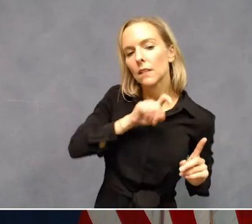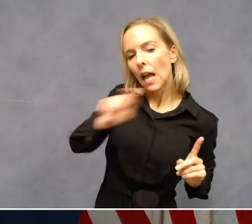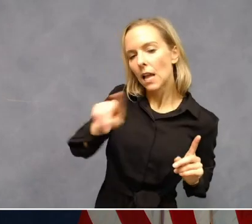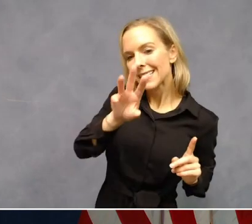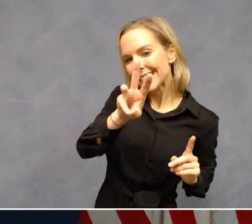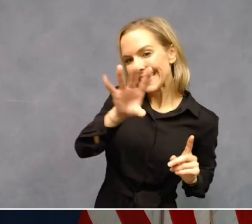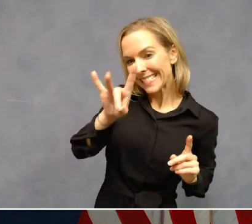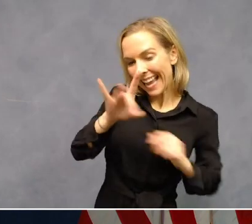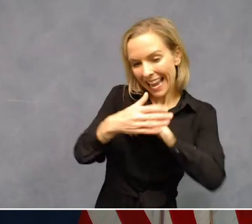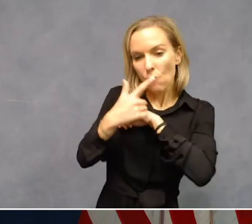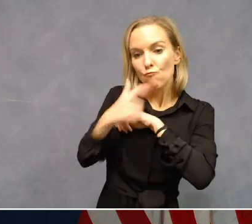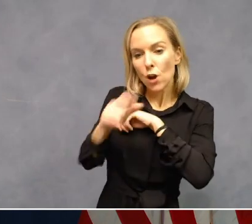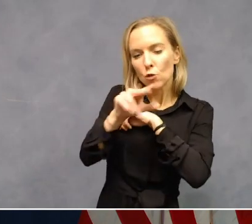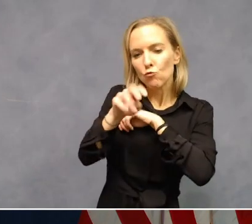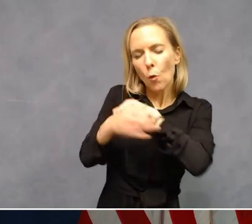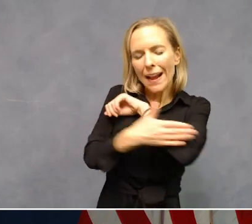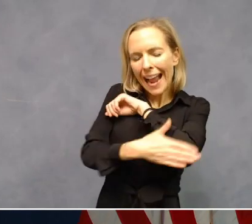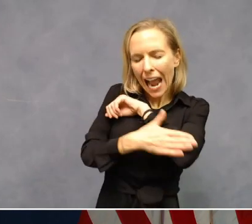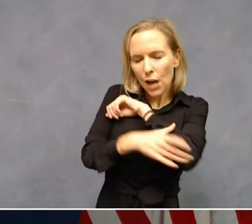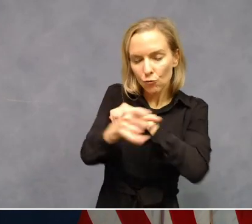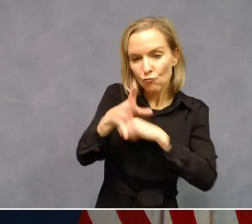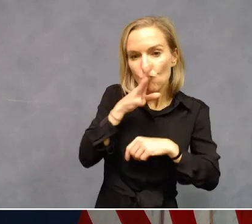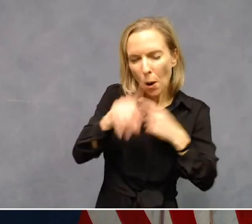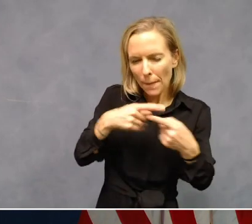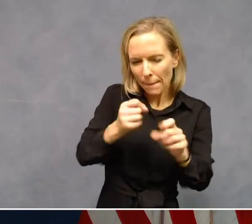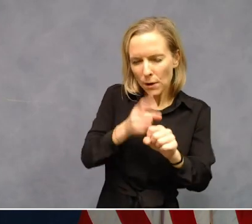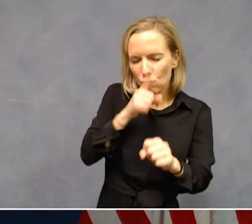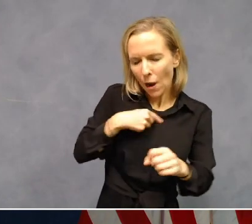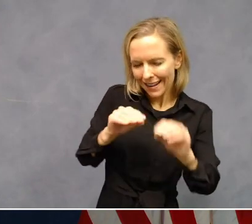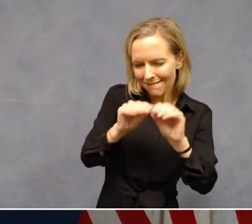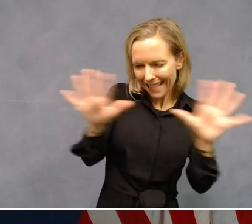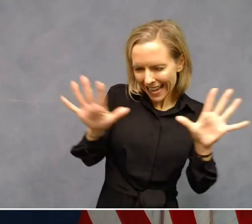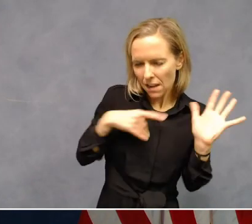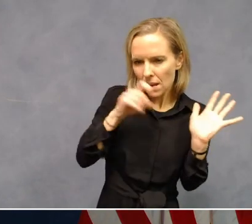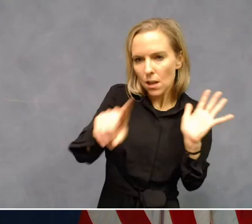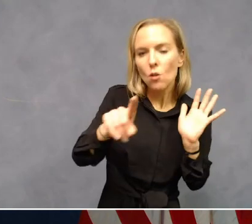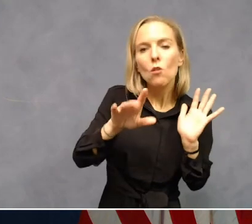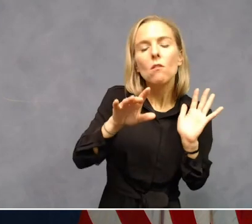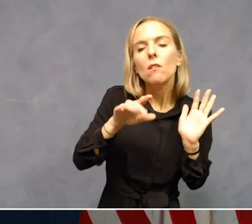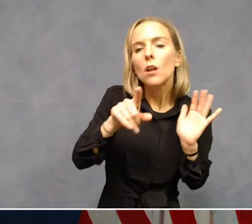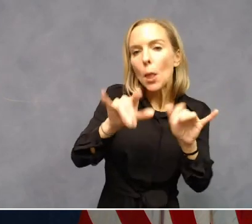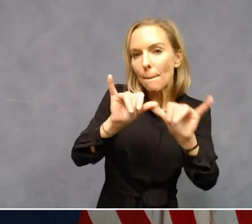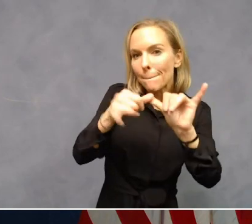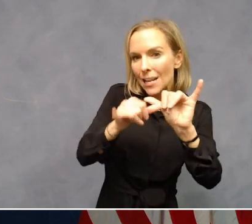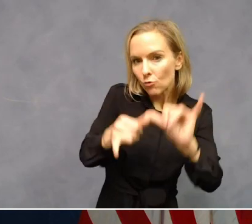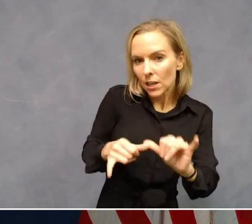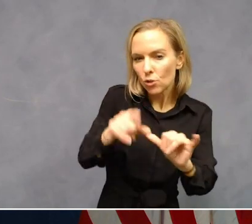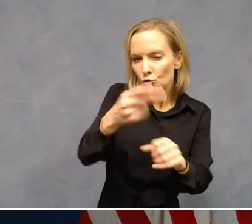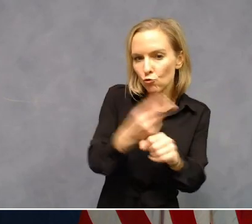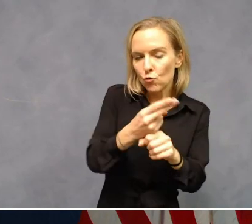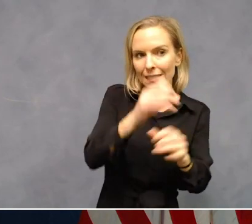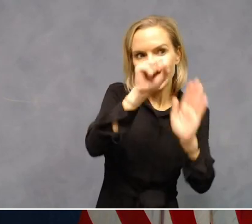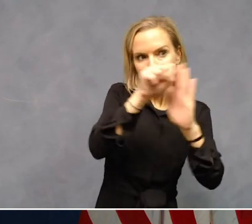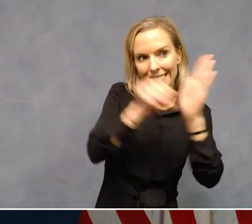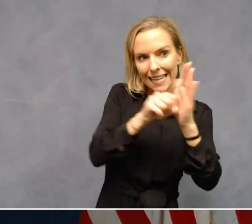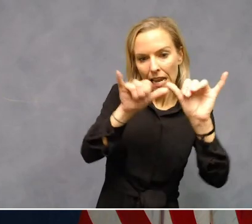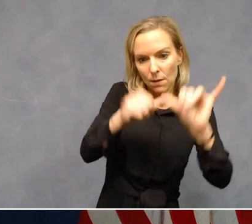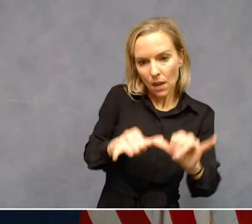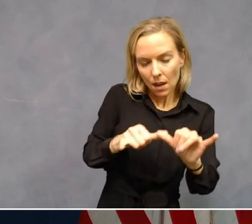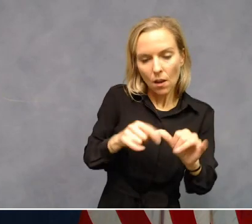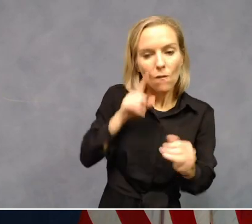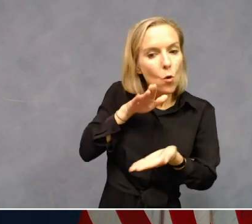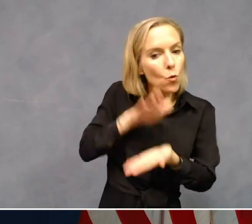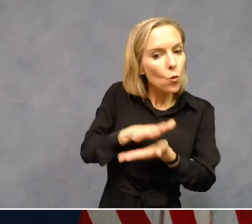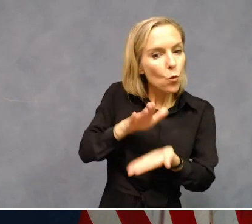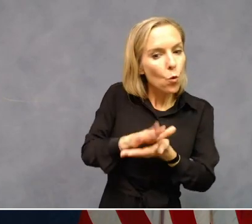talking about, I want to make sure I get this clear as far as the metrics you're using. Are you using the state metrics that are included in the school reopening